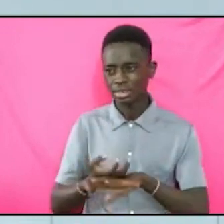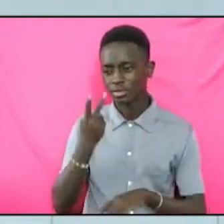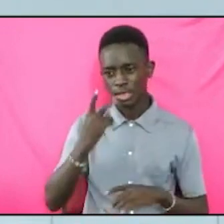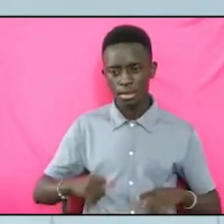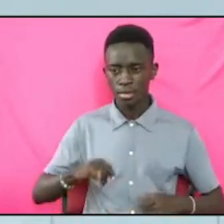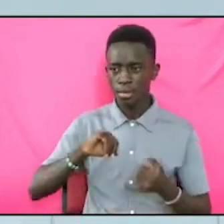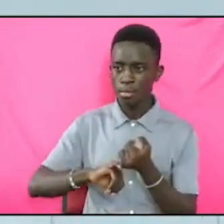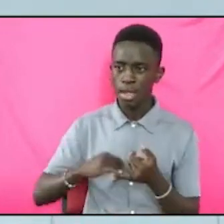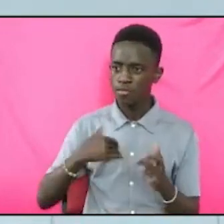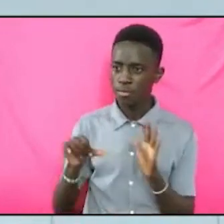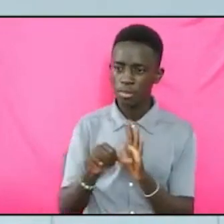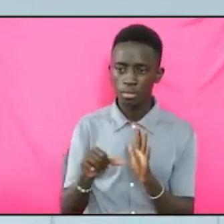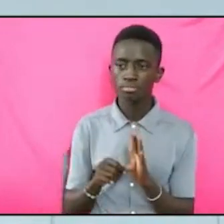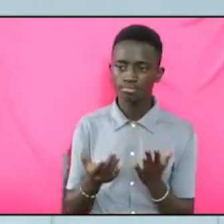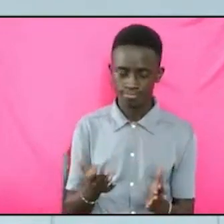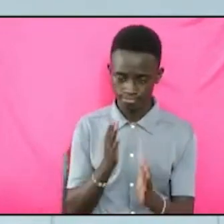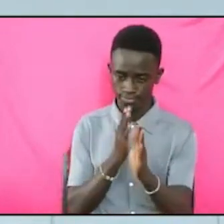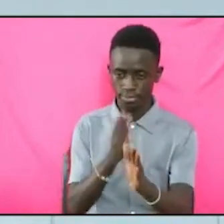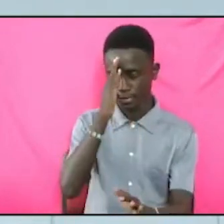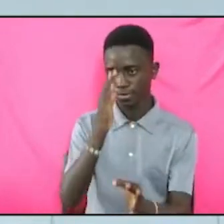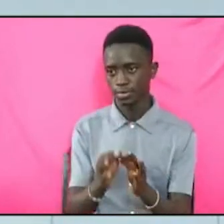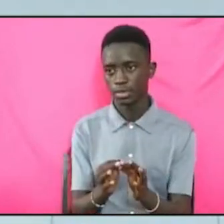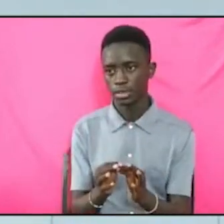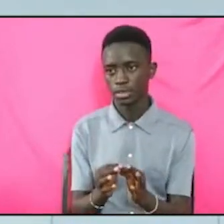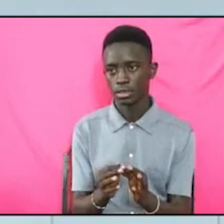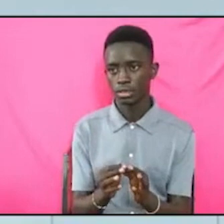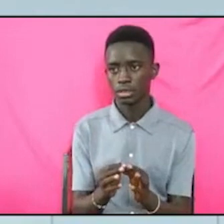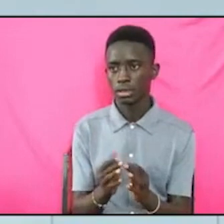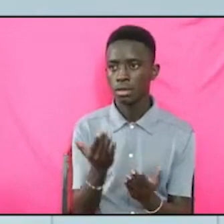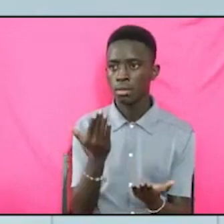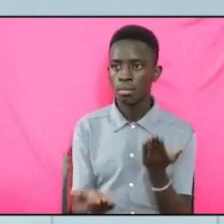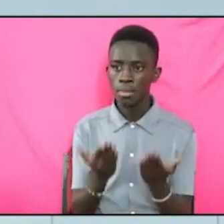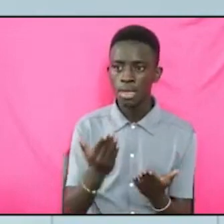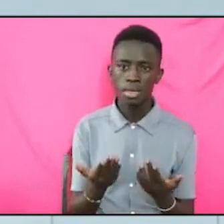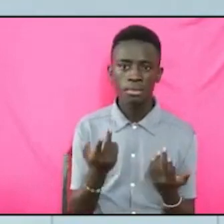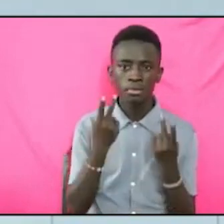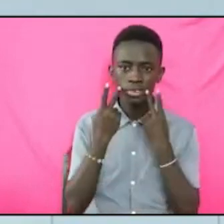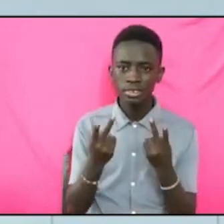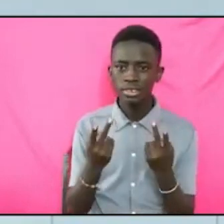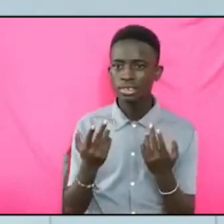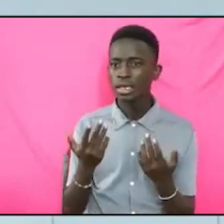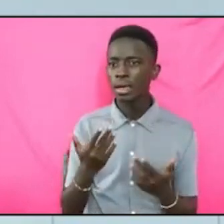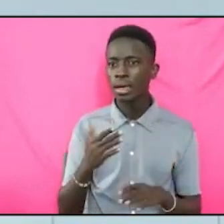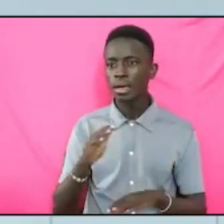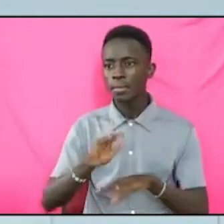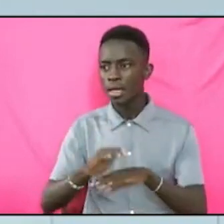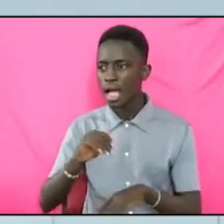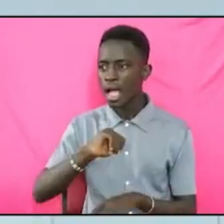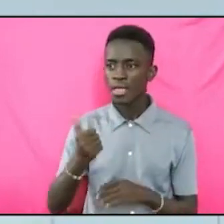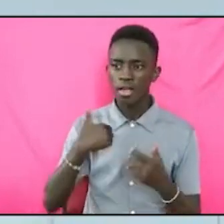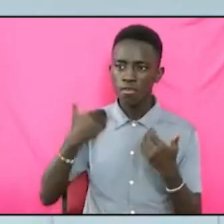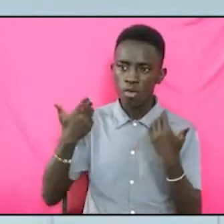faith no matter what happens. Is it bereavement, loss of loved ones? Please hold on to faith